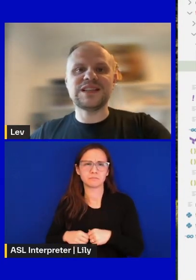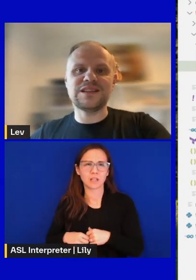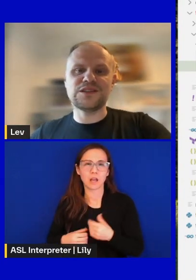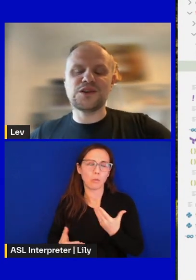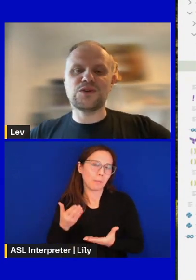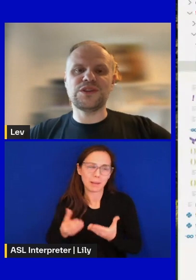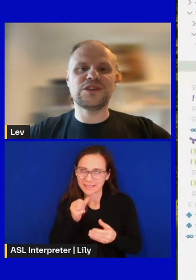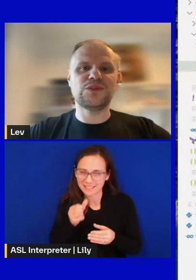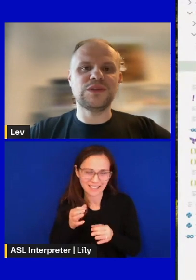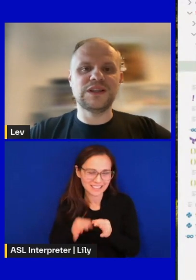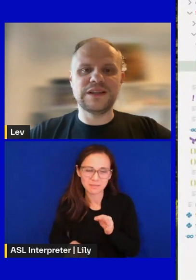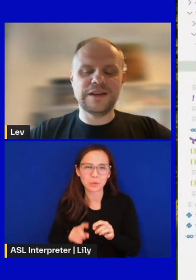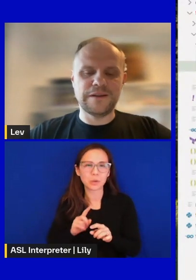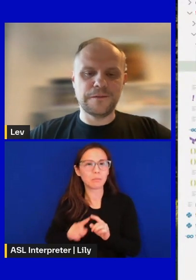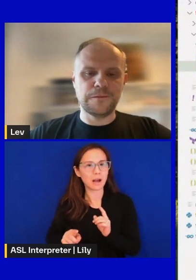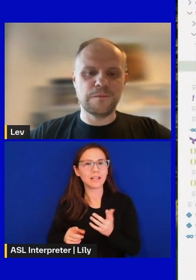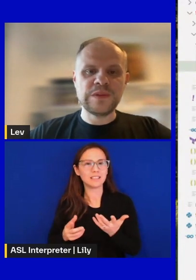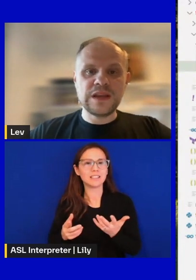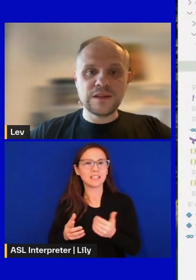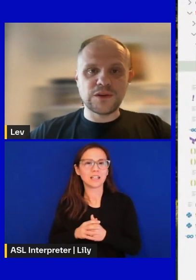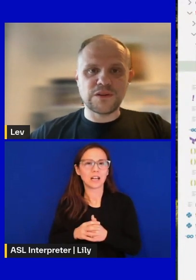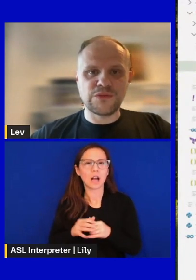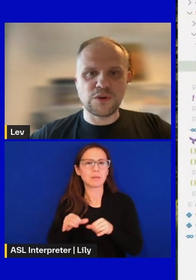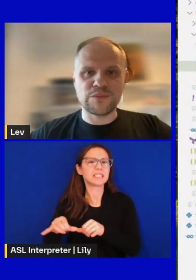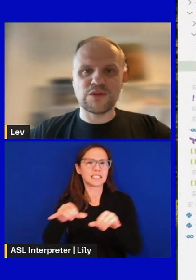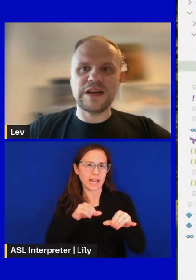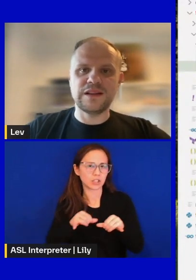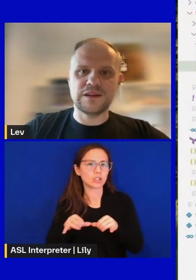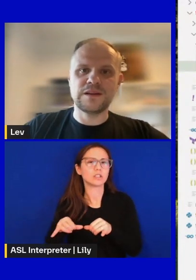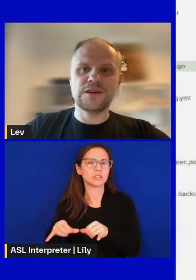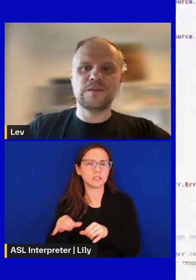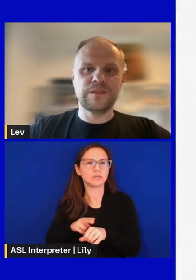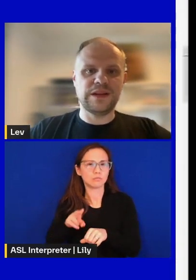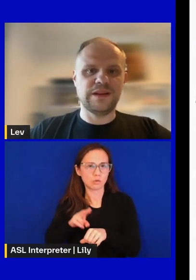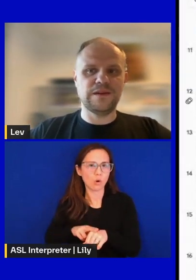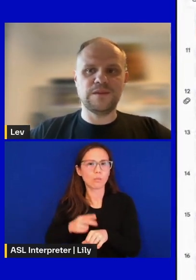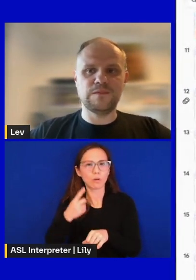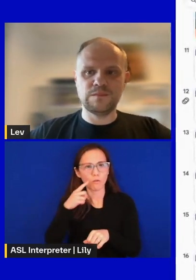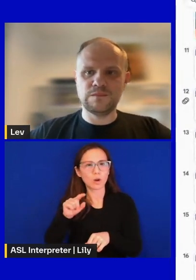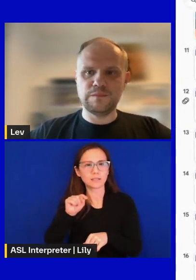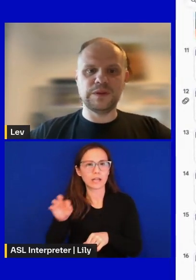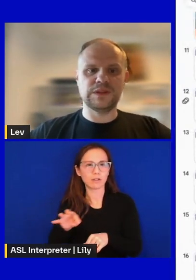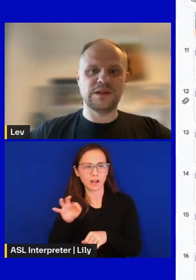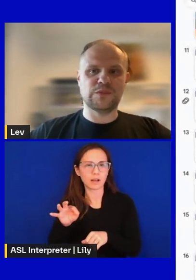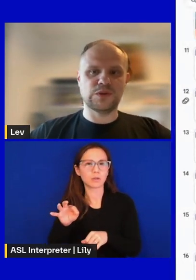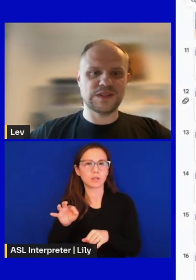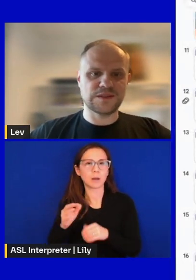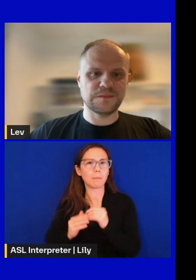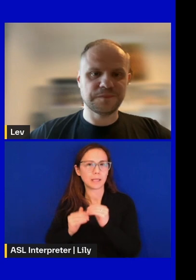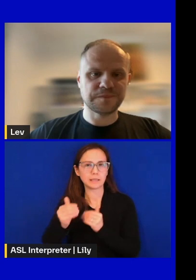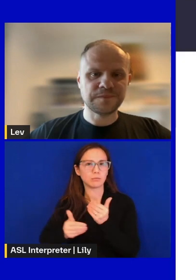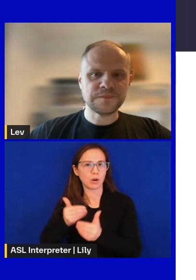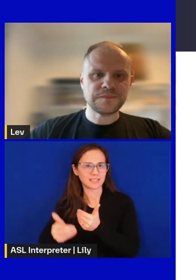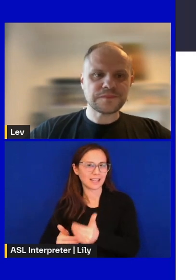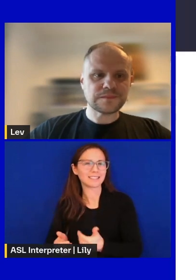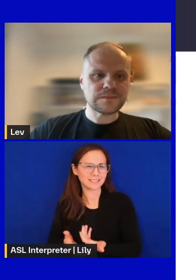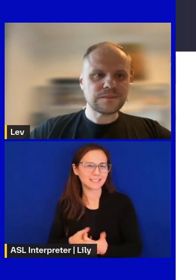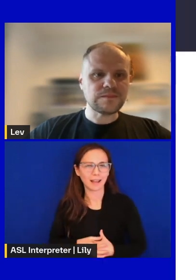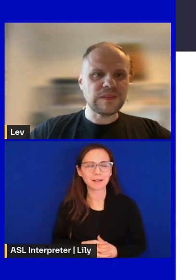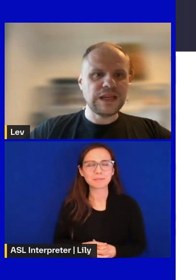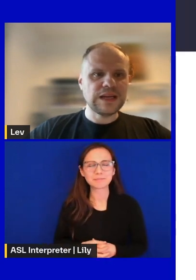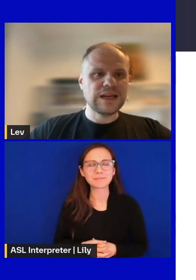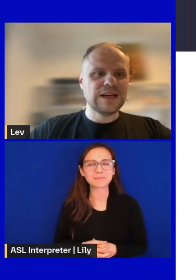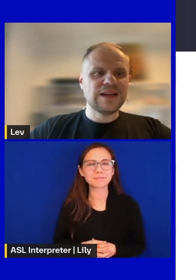pretty standard according to the Terraform provider building process.